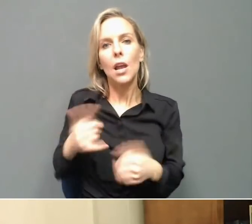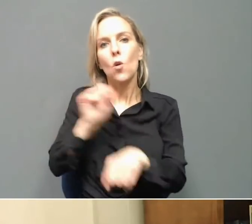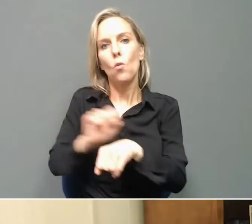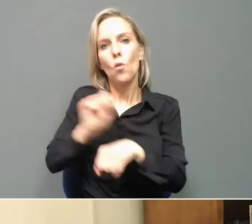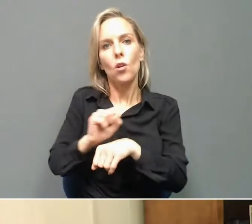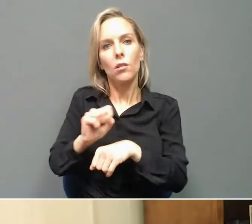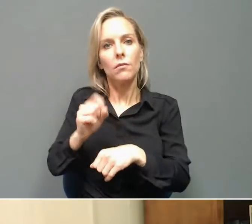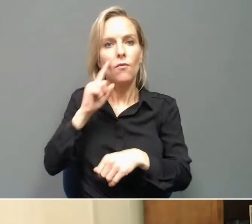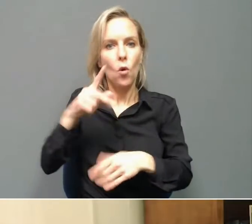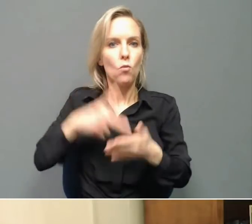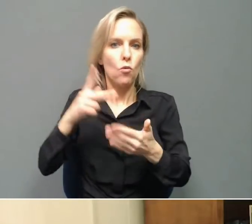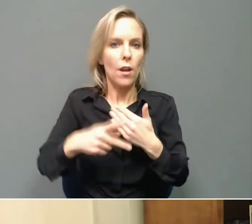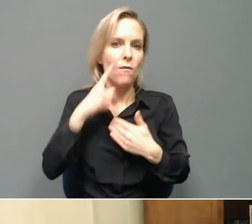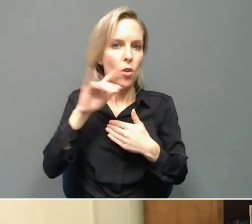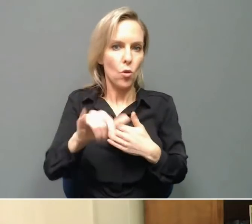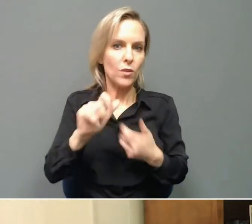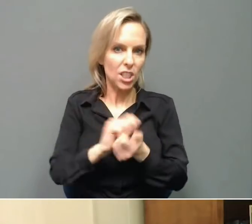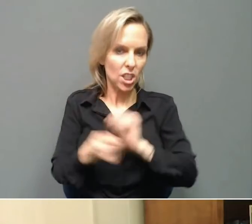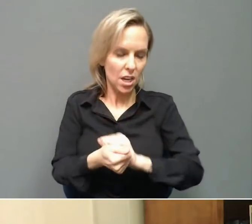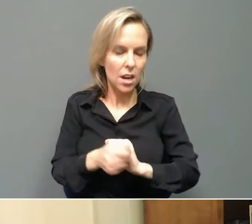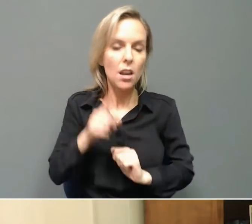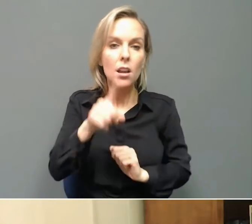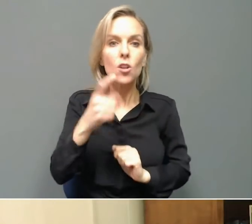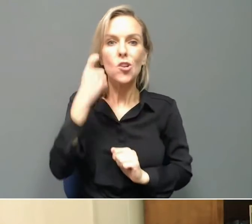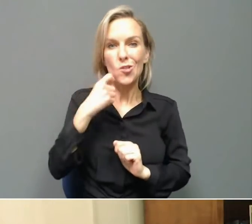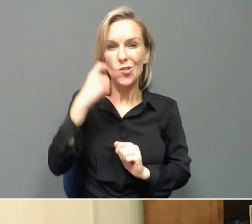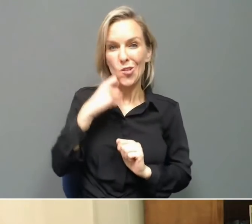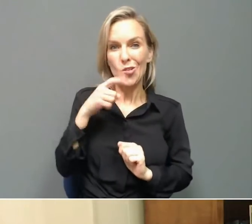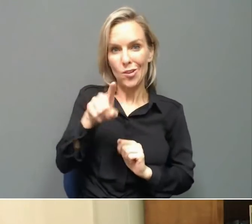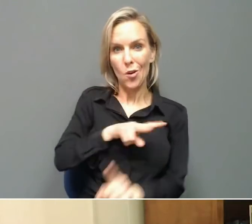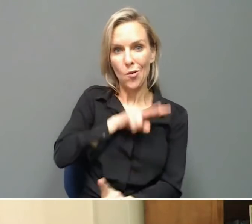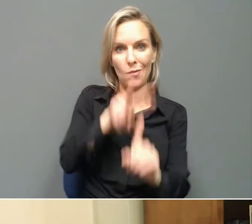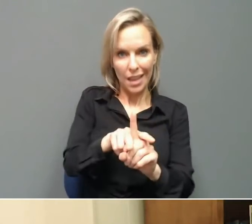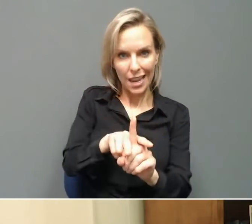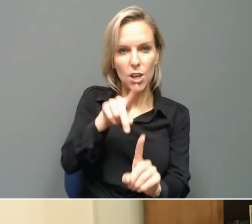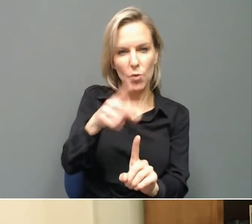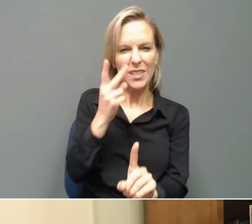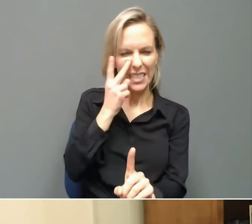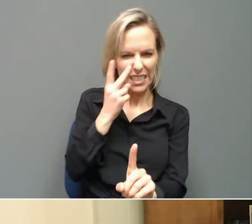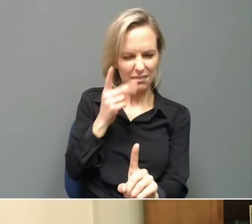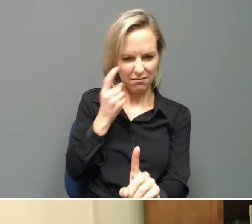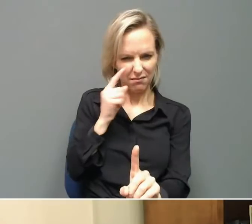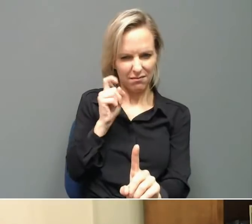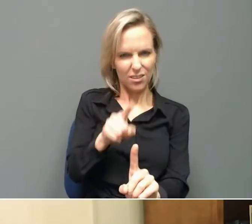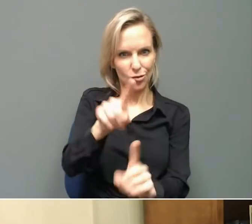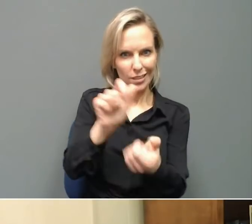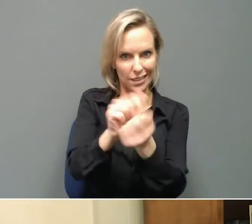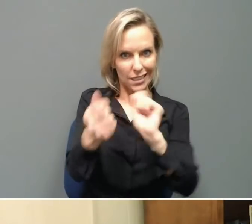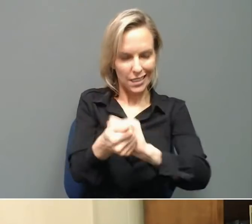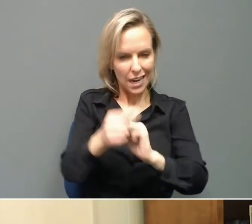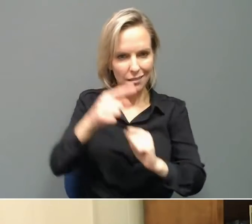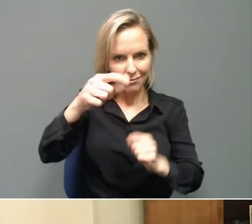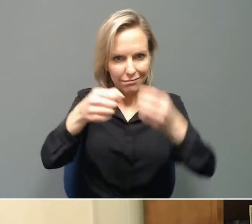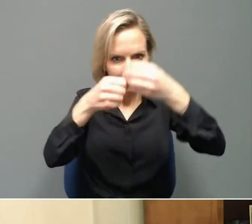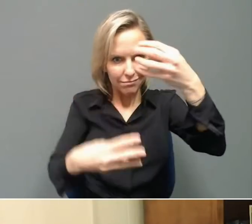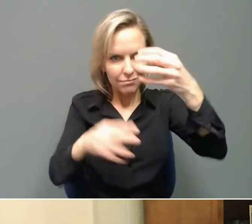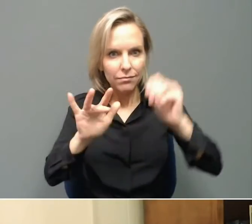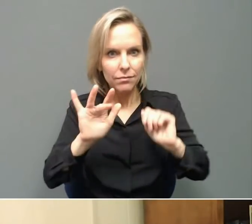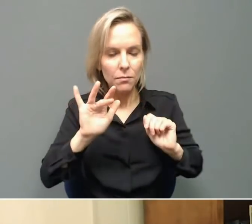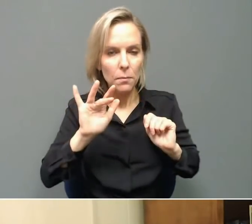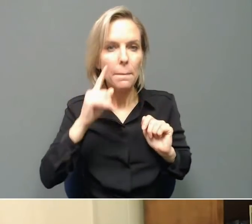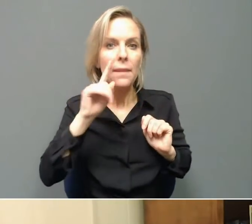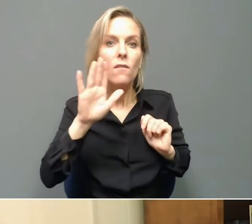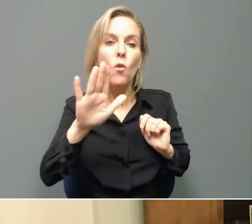changes. So if you are a current PUA claimant, you will see a change in the screen that tells you for your